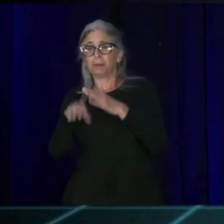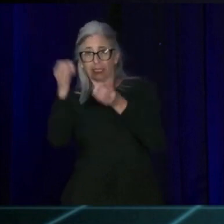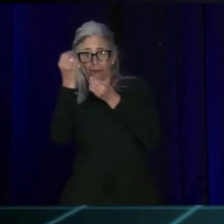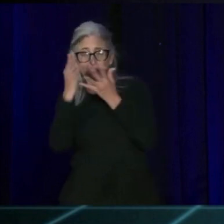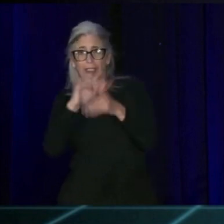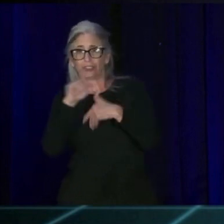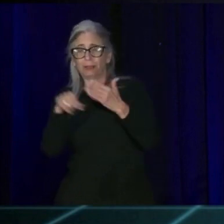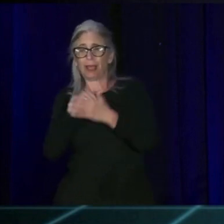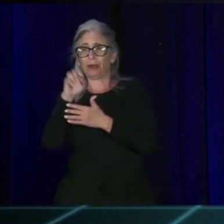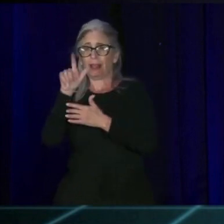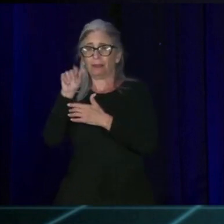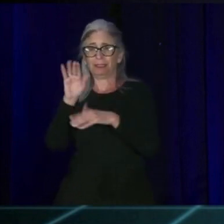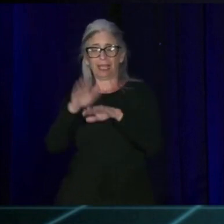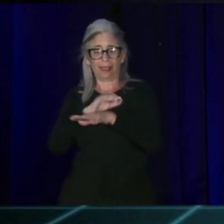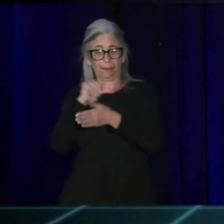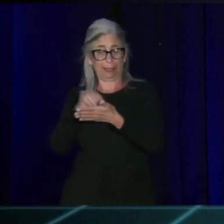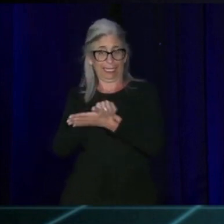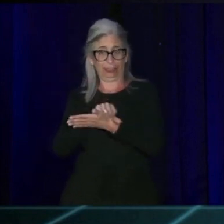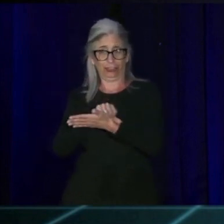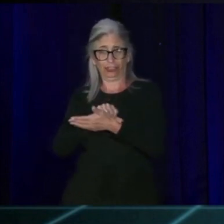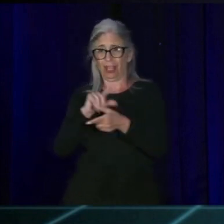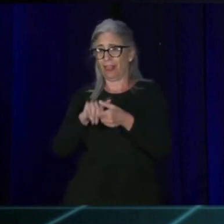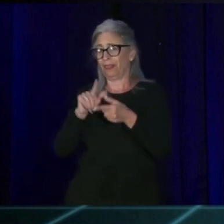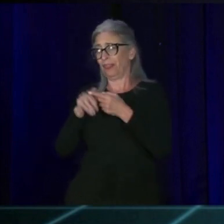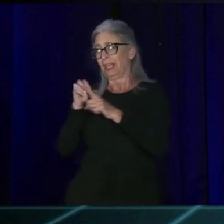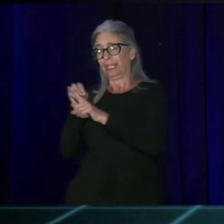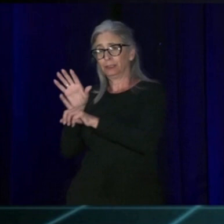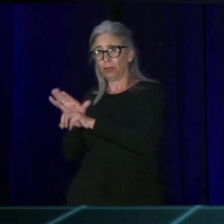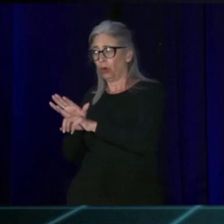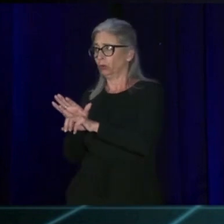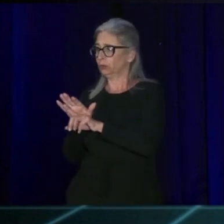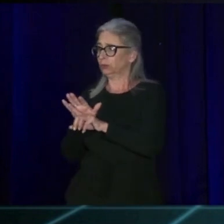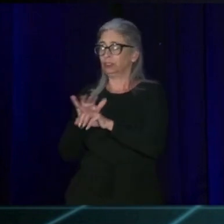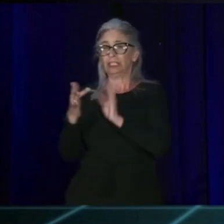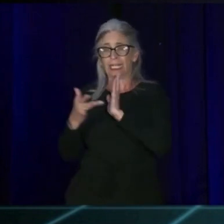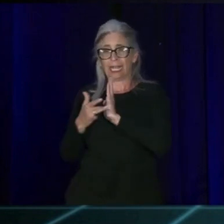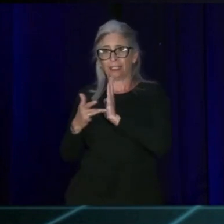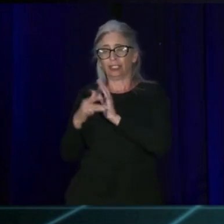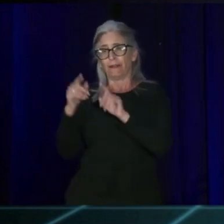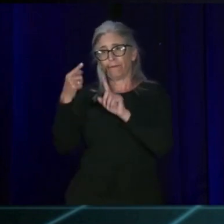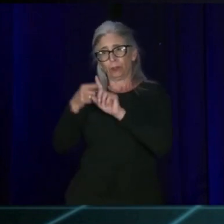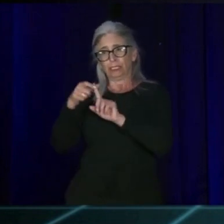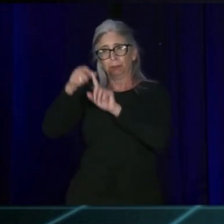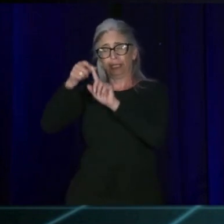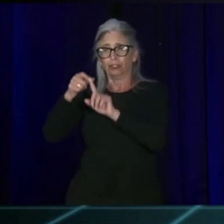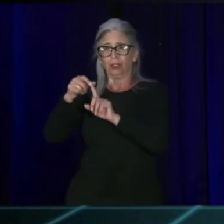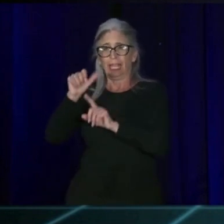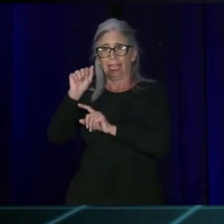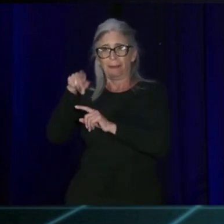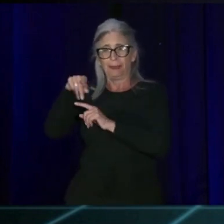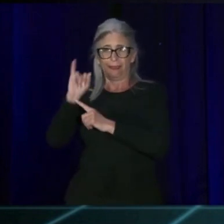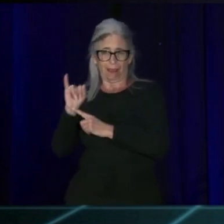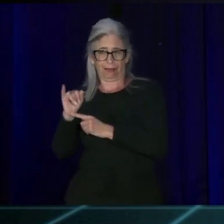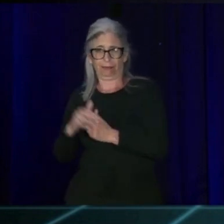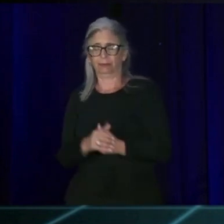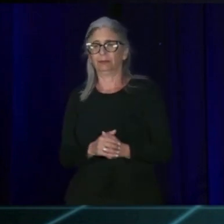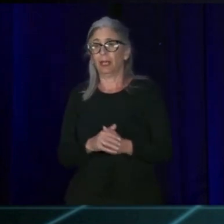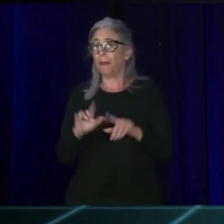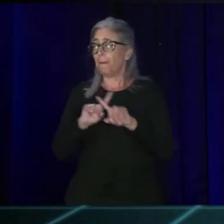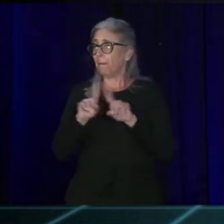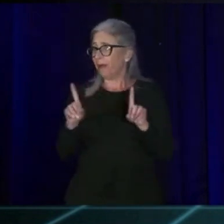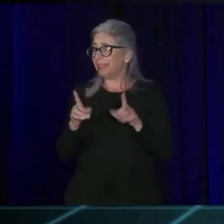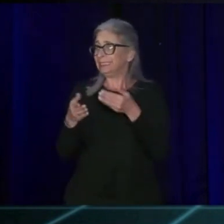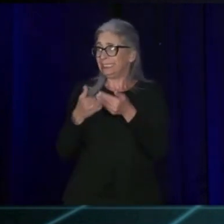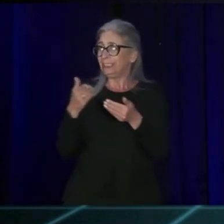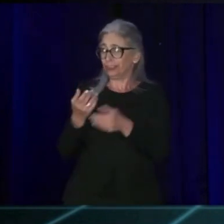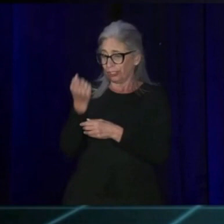the page, which then gets exposed to assistive technology via a special API from the browser. But it's a lot easier to understand